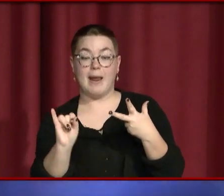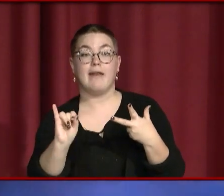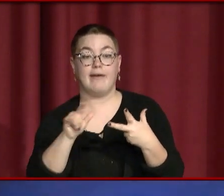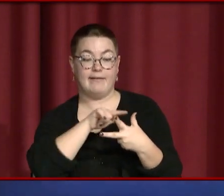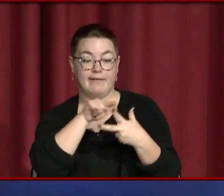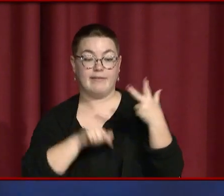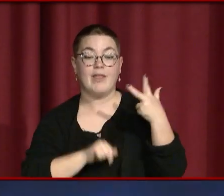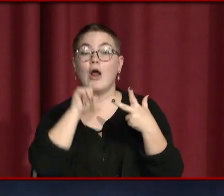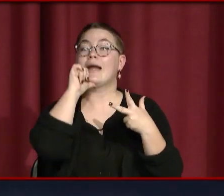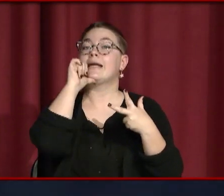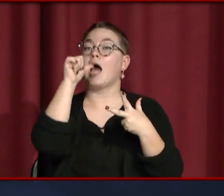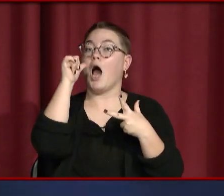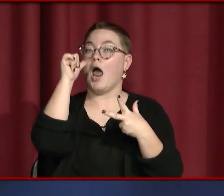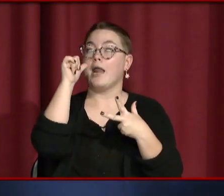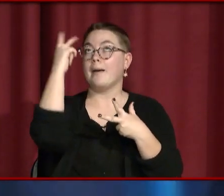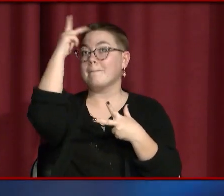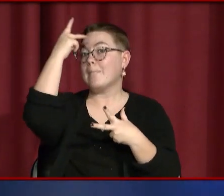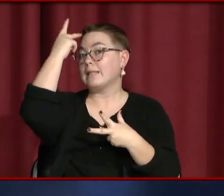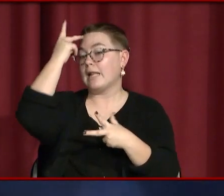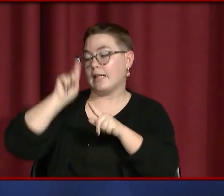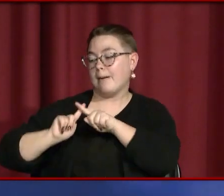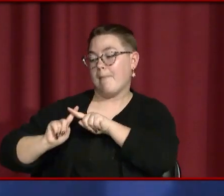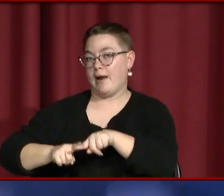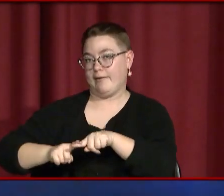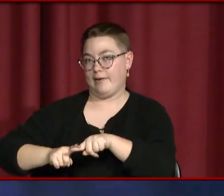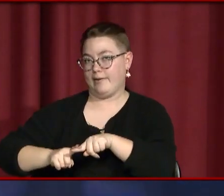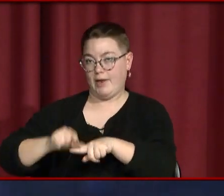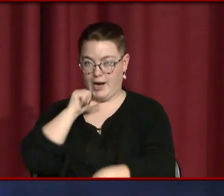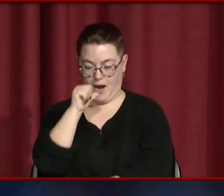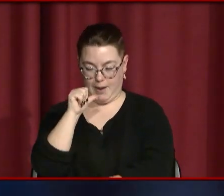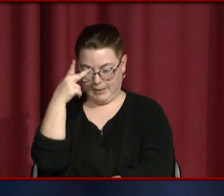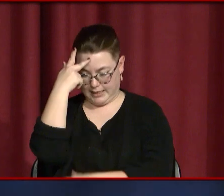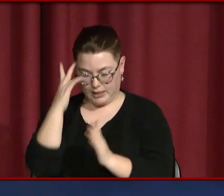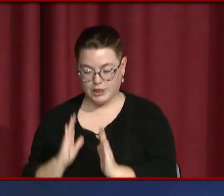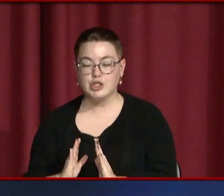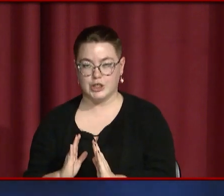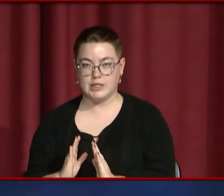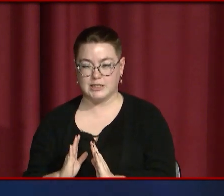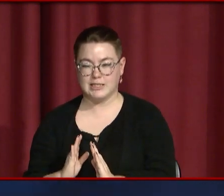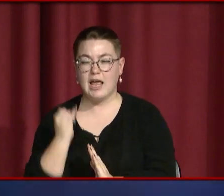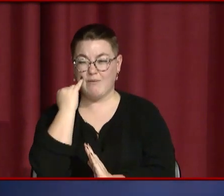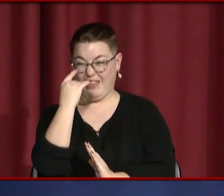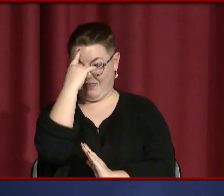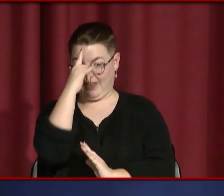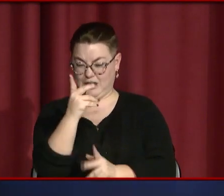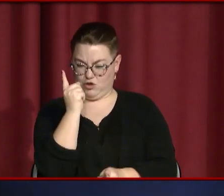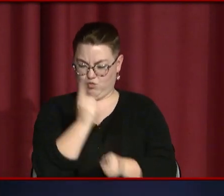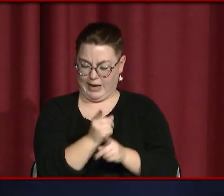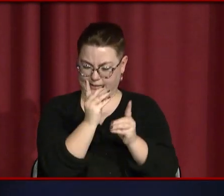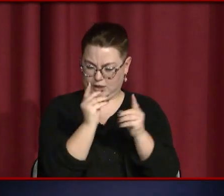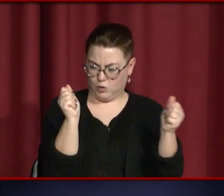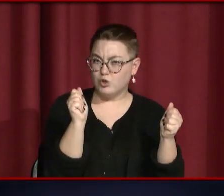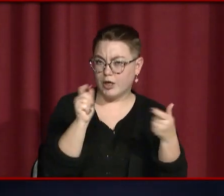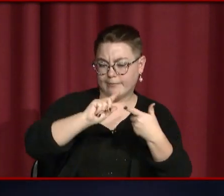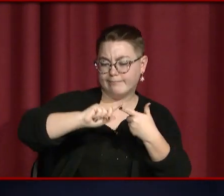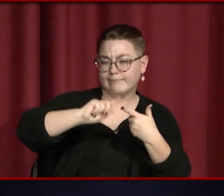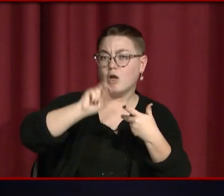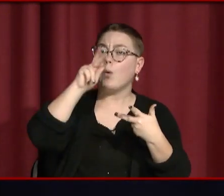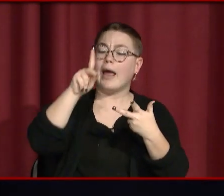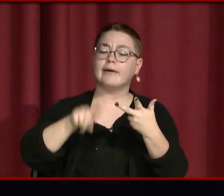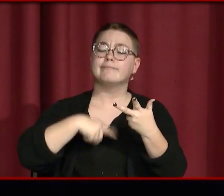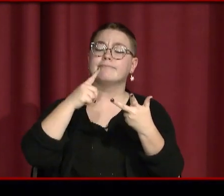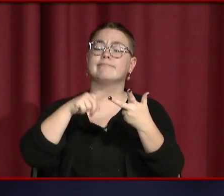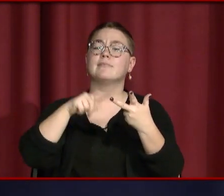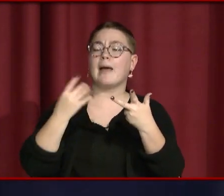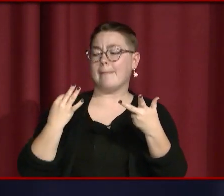or in any way associated with the political process, if we believe that's the right step, now let's imagine what's going to change.